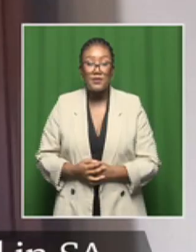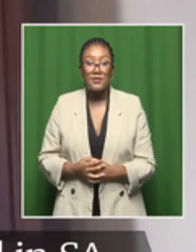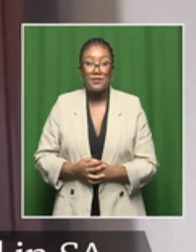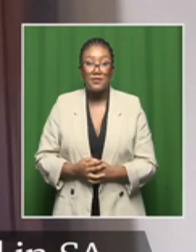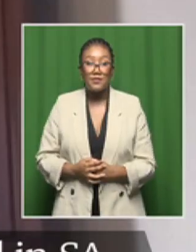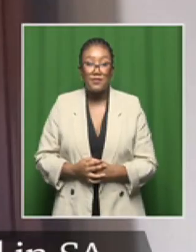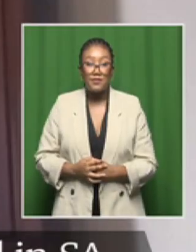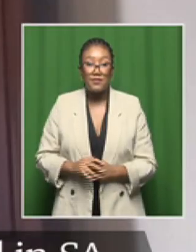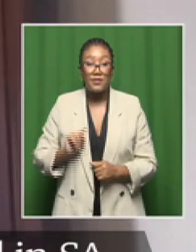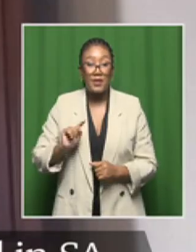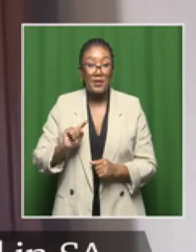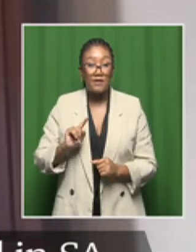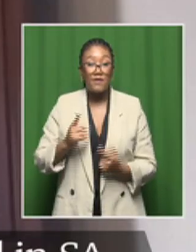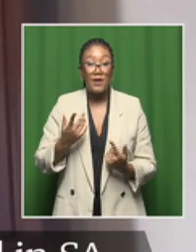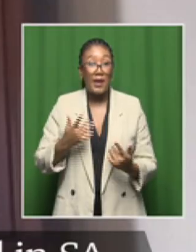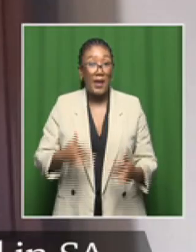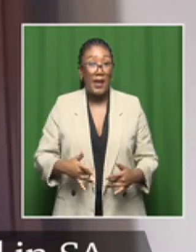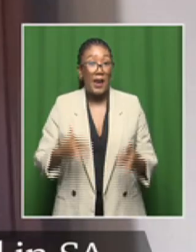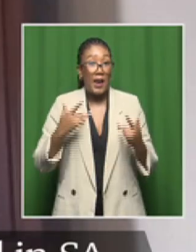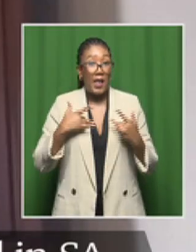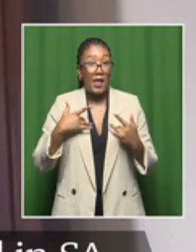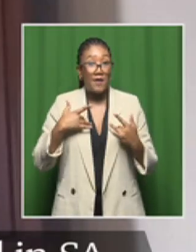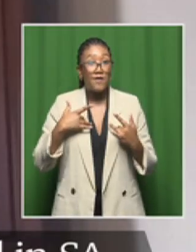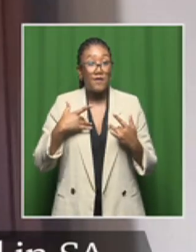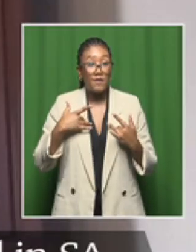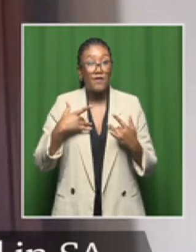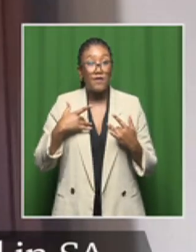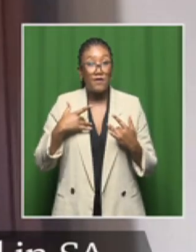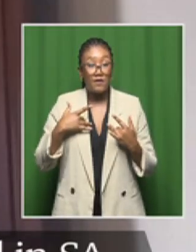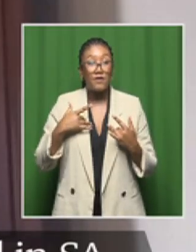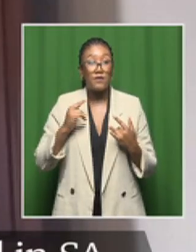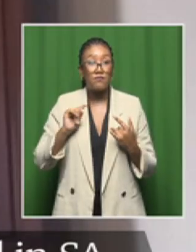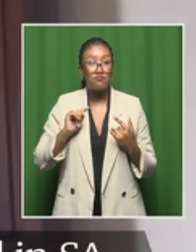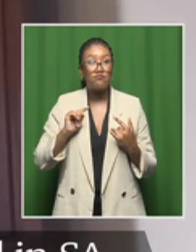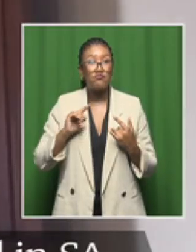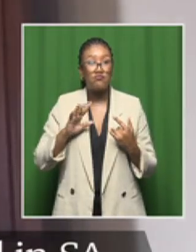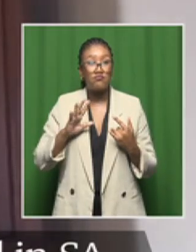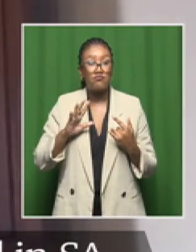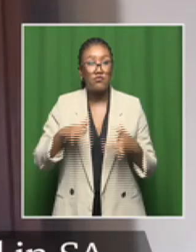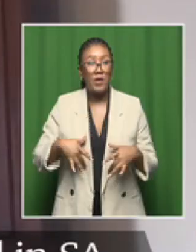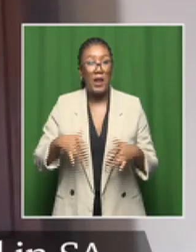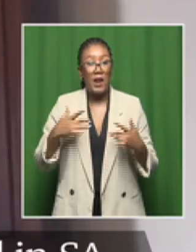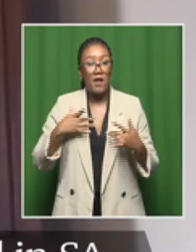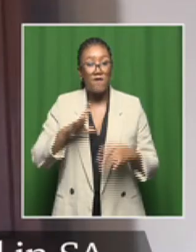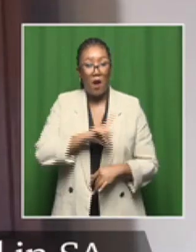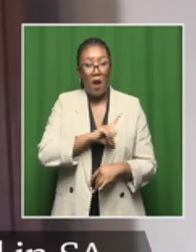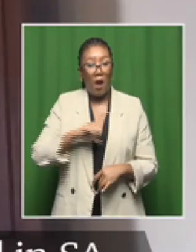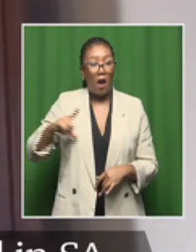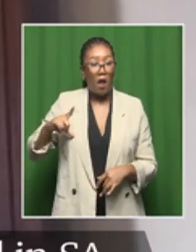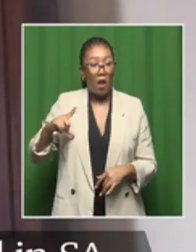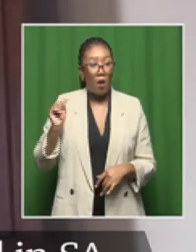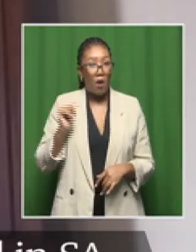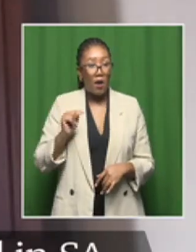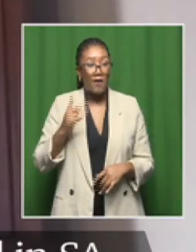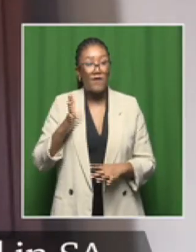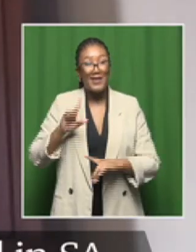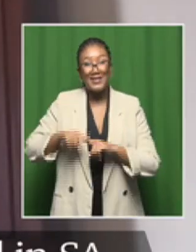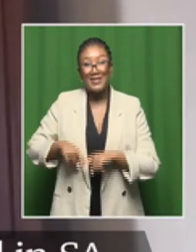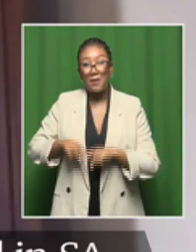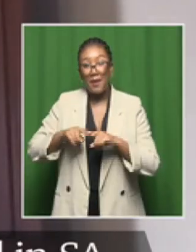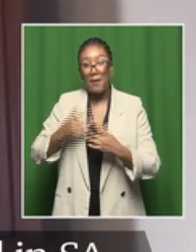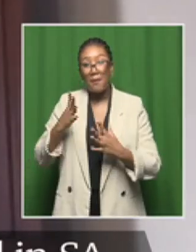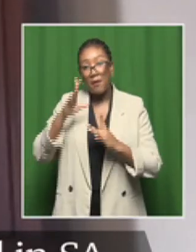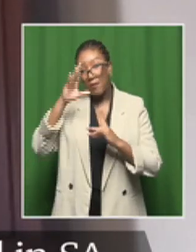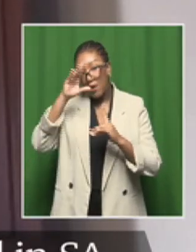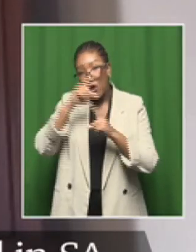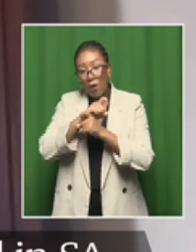the life expectancy of a type 2 diabetic, depending on the number of complications of any one of those 5